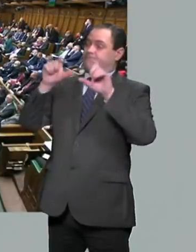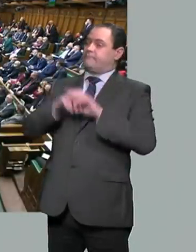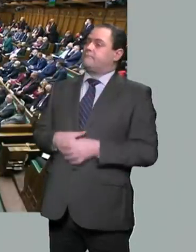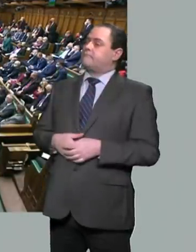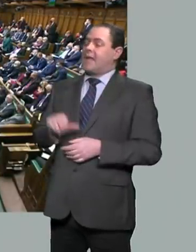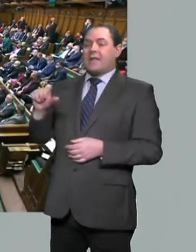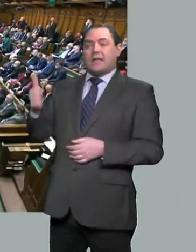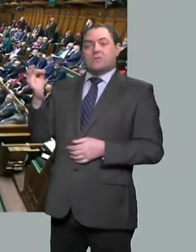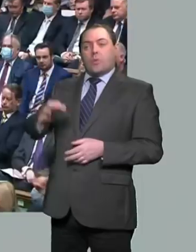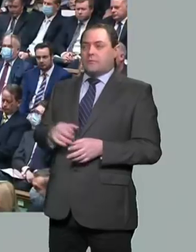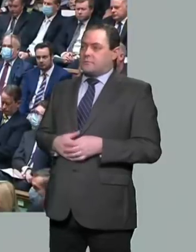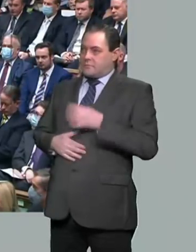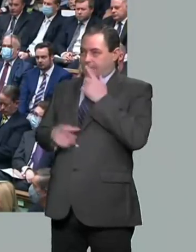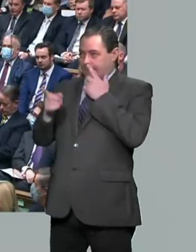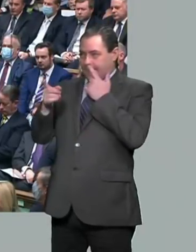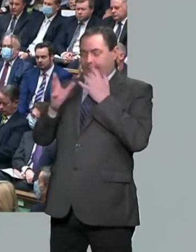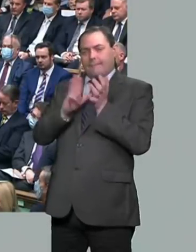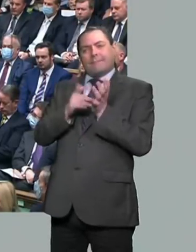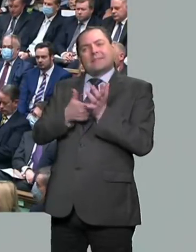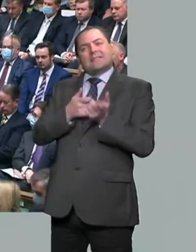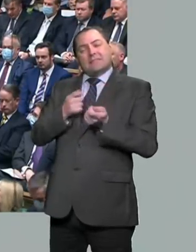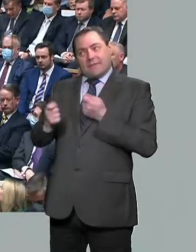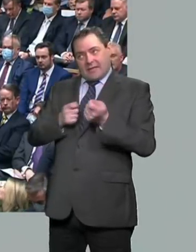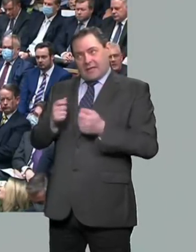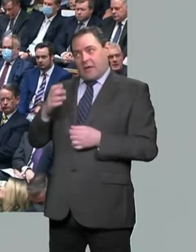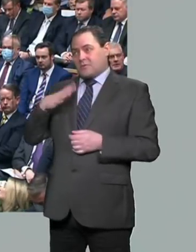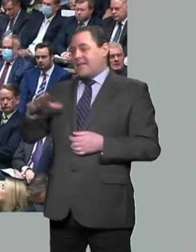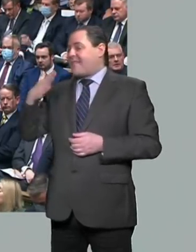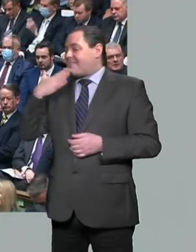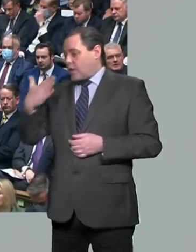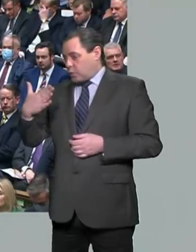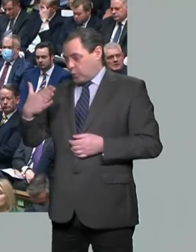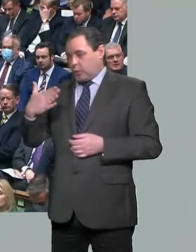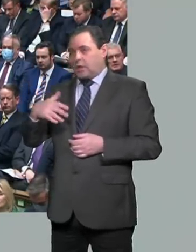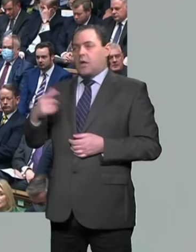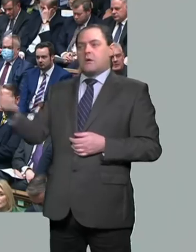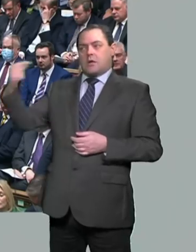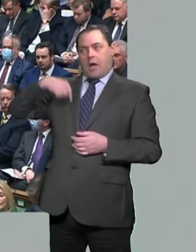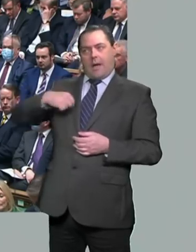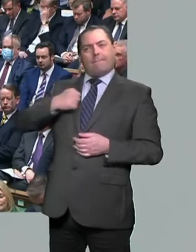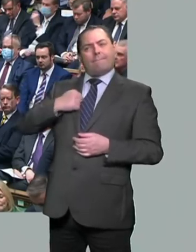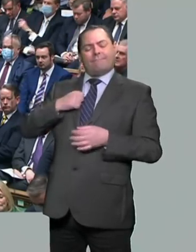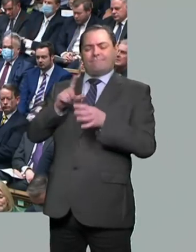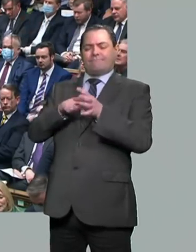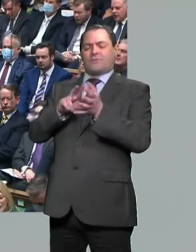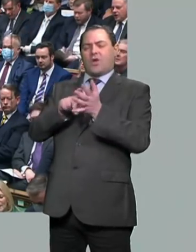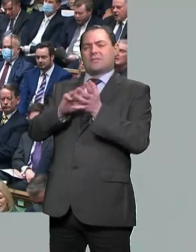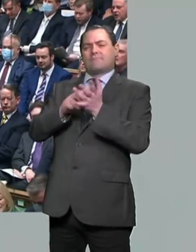Crosby. Mr Speaker, I would like to say thank you to the Prime Minister for visiting my Honestmore